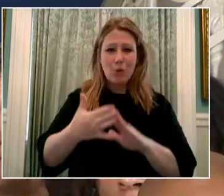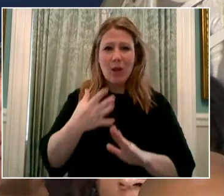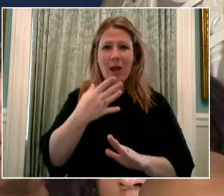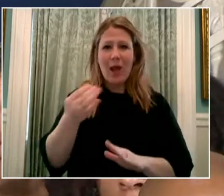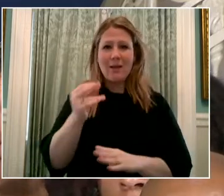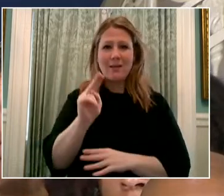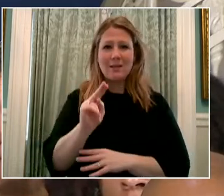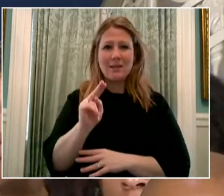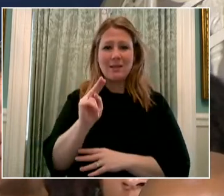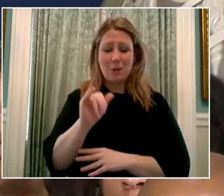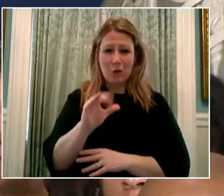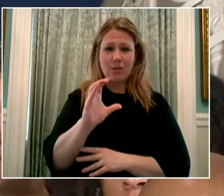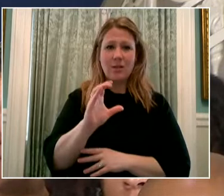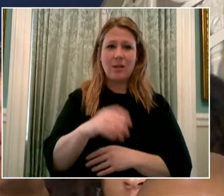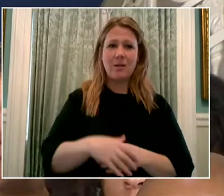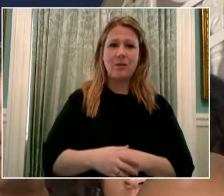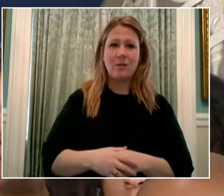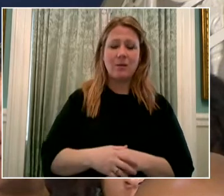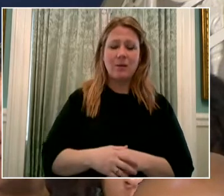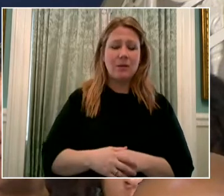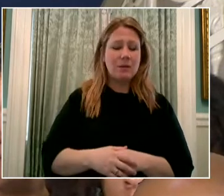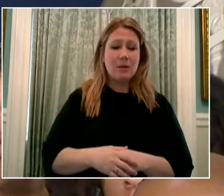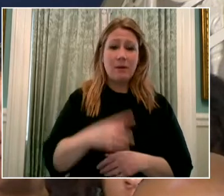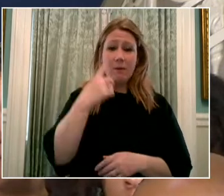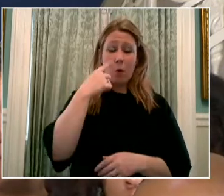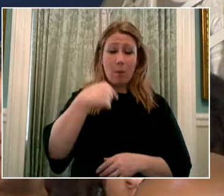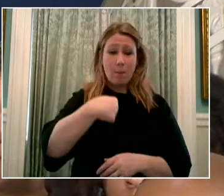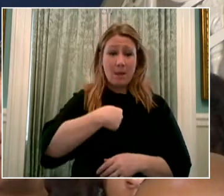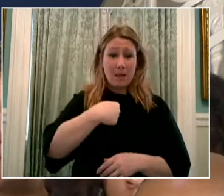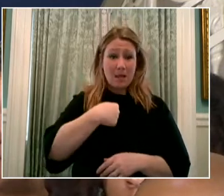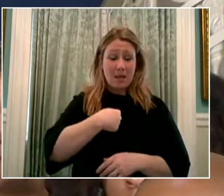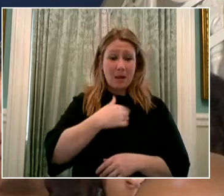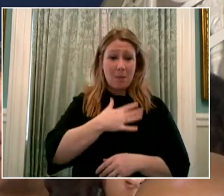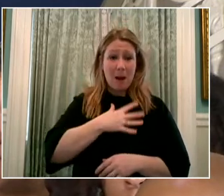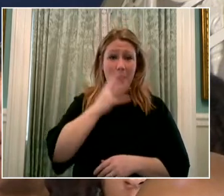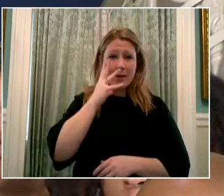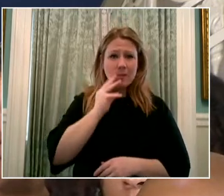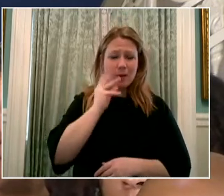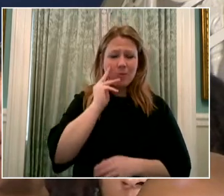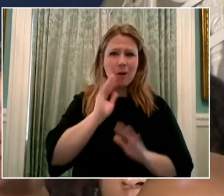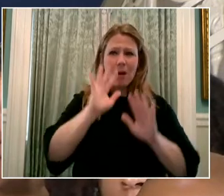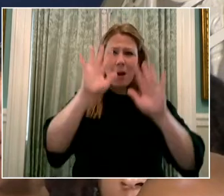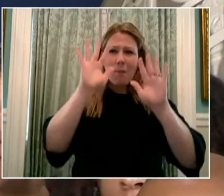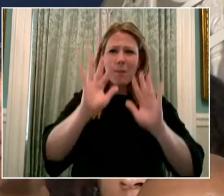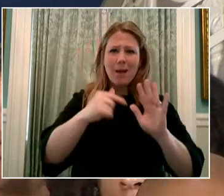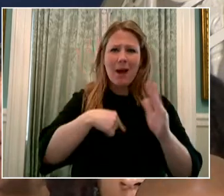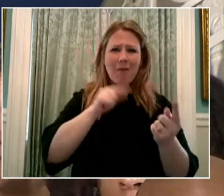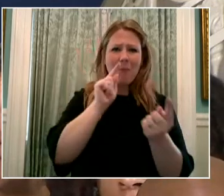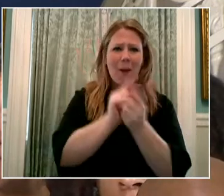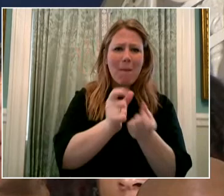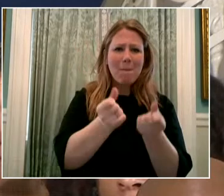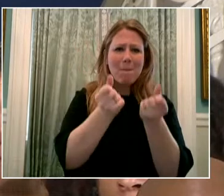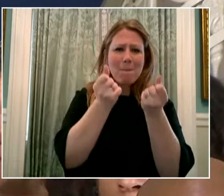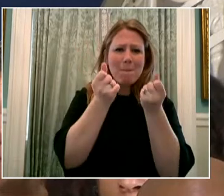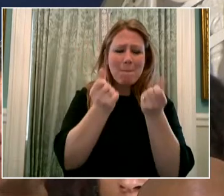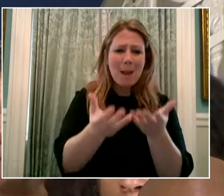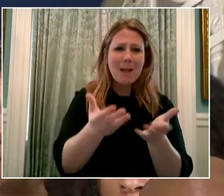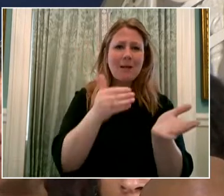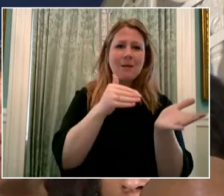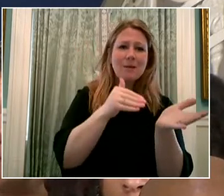doctors, teachers, engineers who arrived as asylum seekers in the past year with all willingness